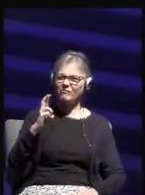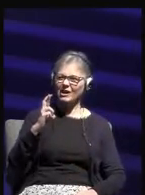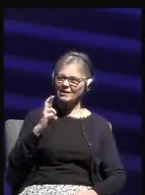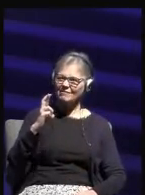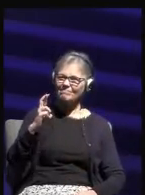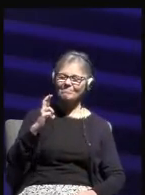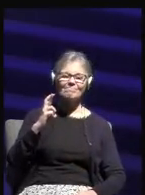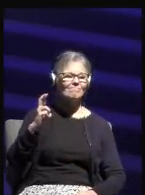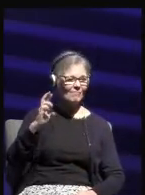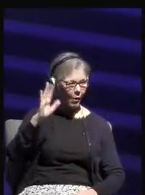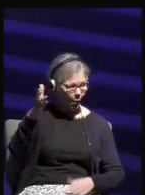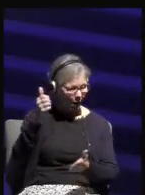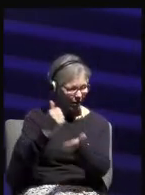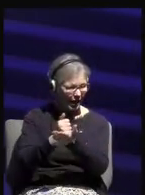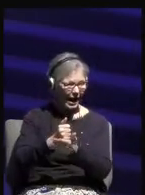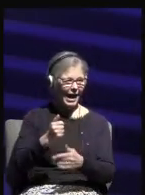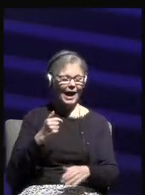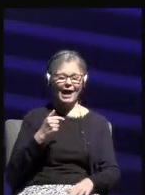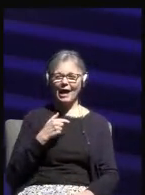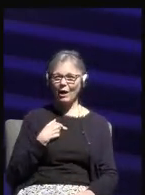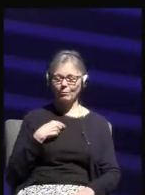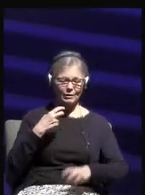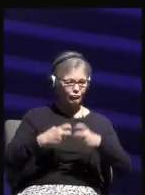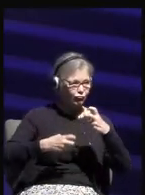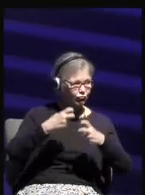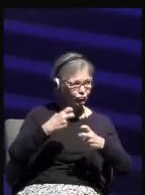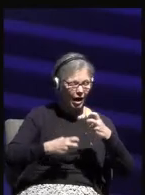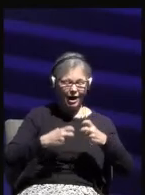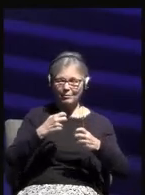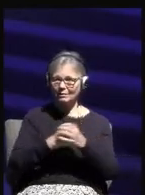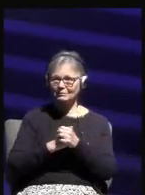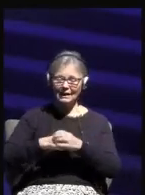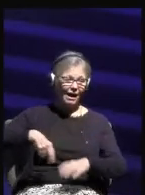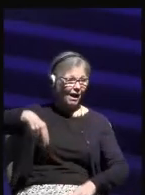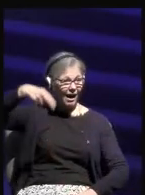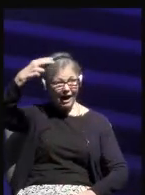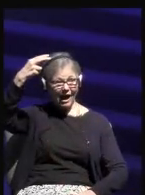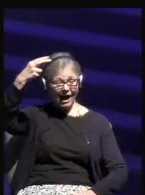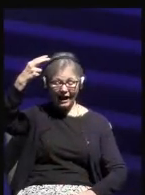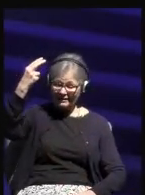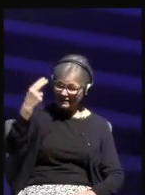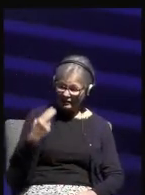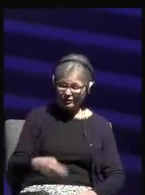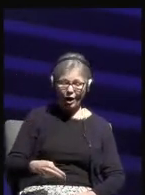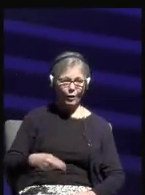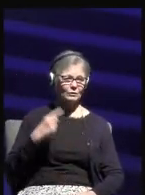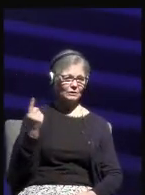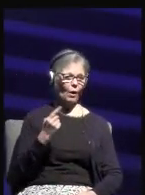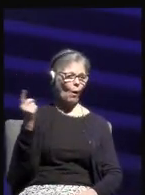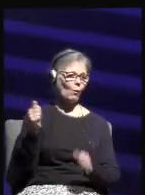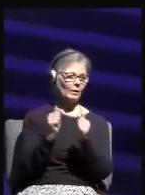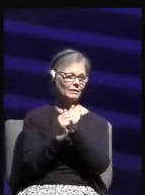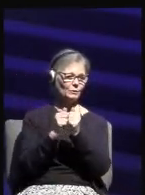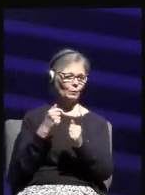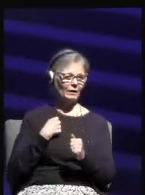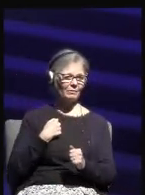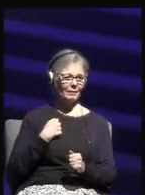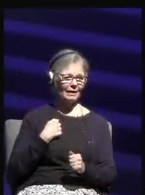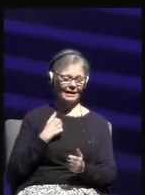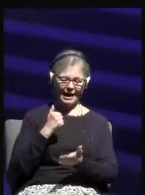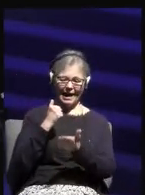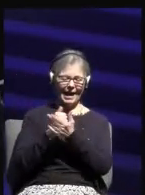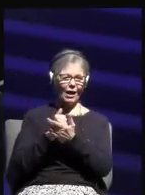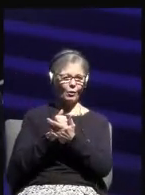that'll take you through the thick and through the thin, through the highs and through the lows, and will take you right out of